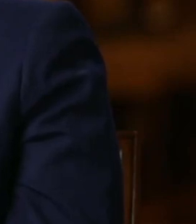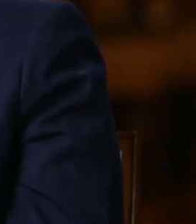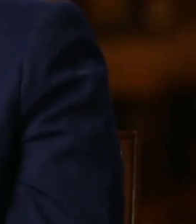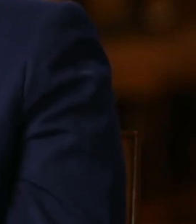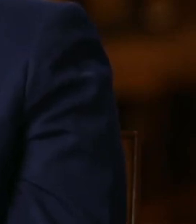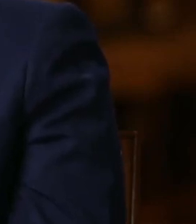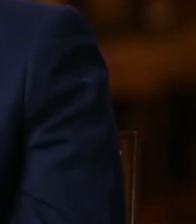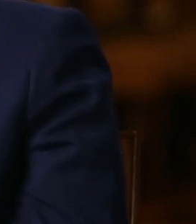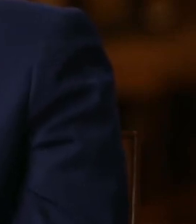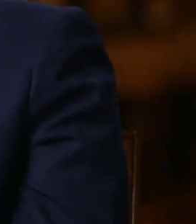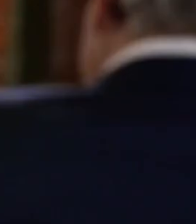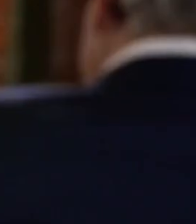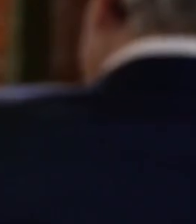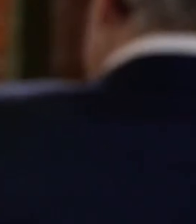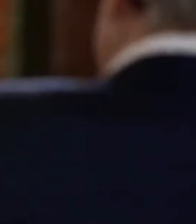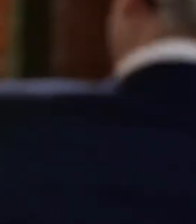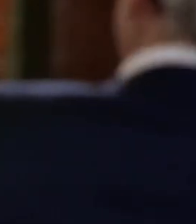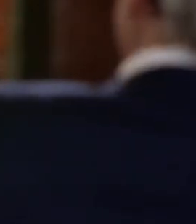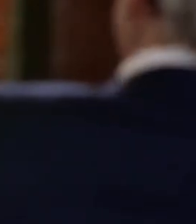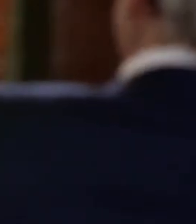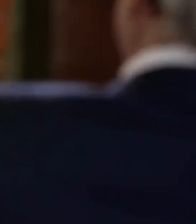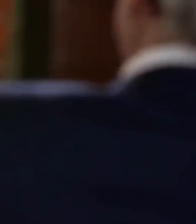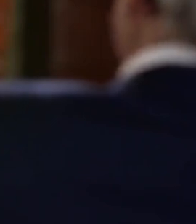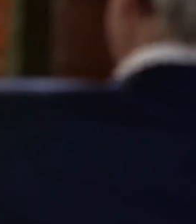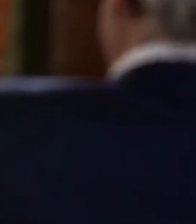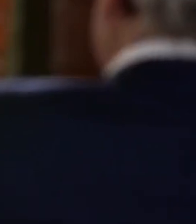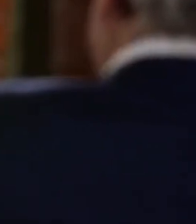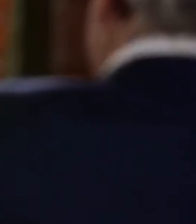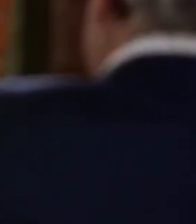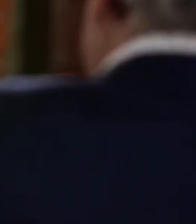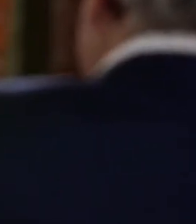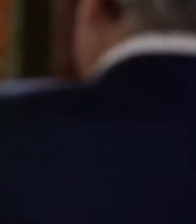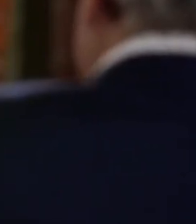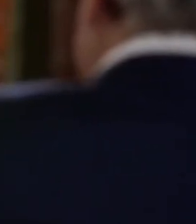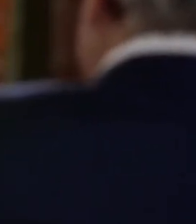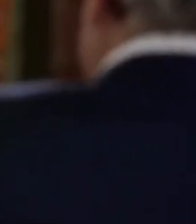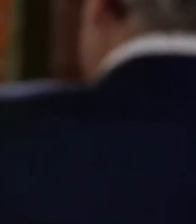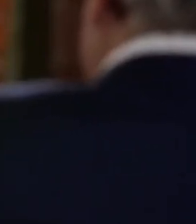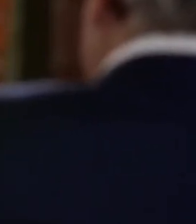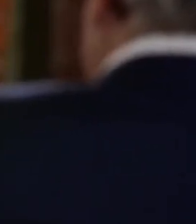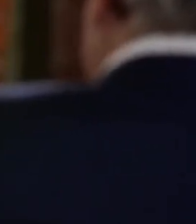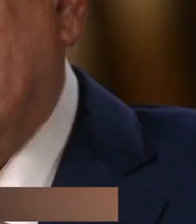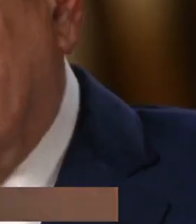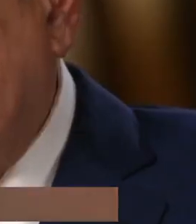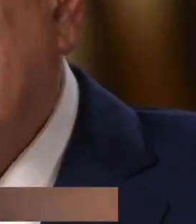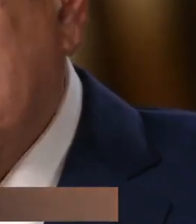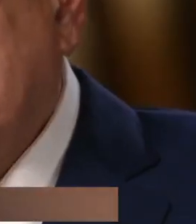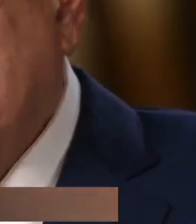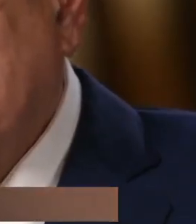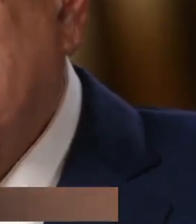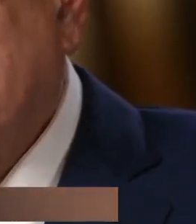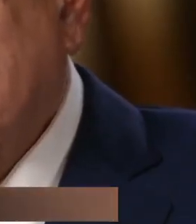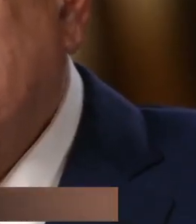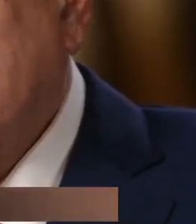with the United States. Do you feel Washington and the White House is treating you with that respect? Sí.